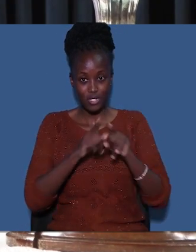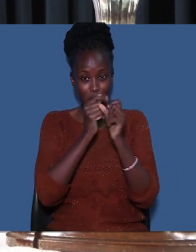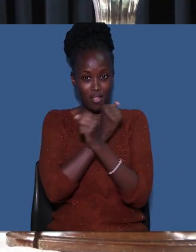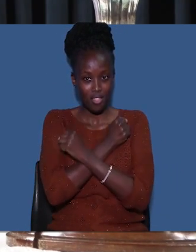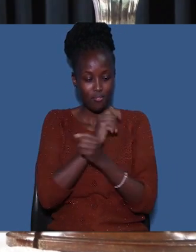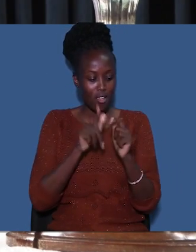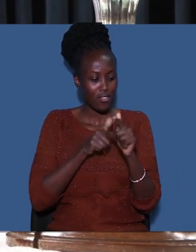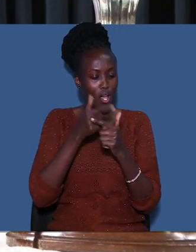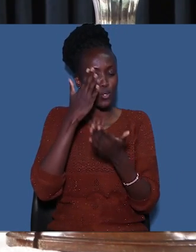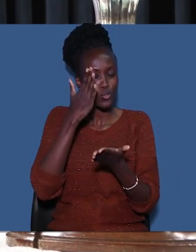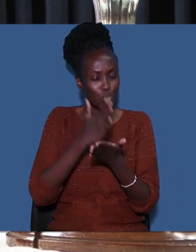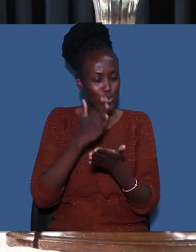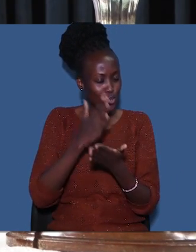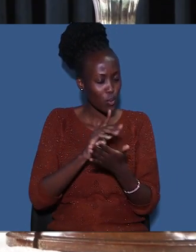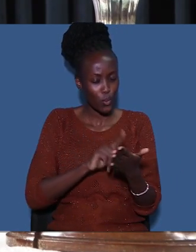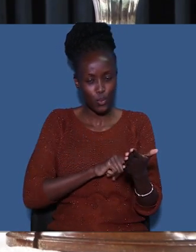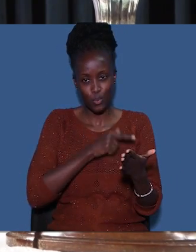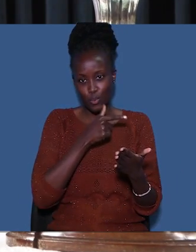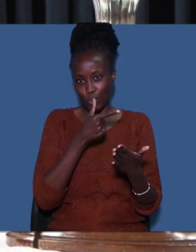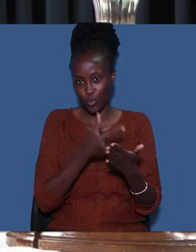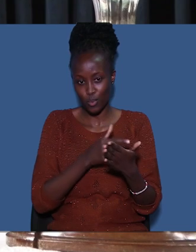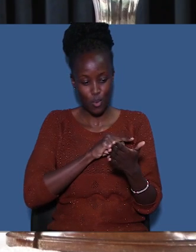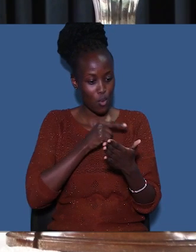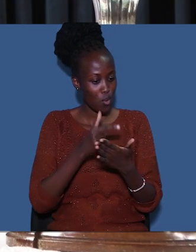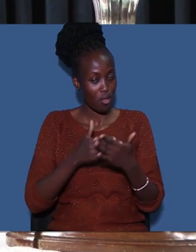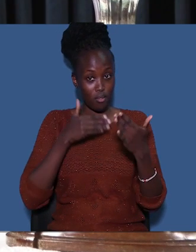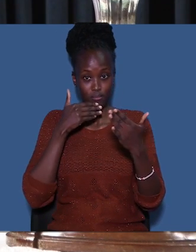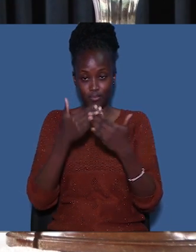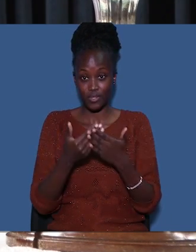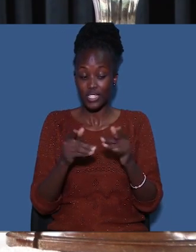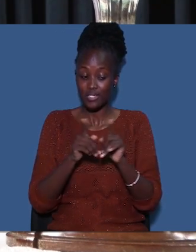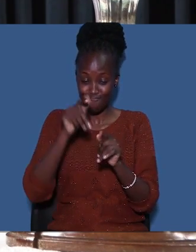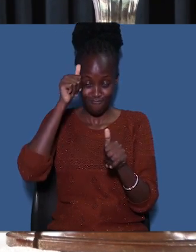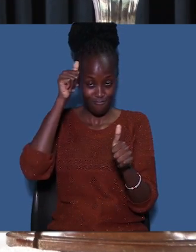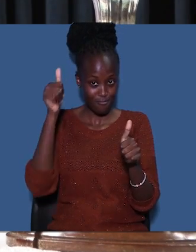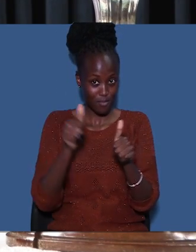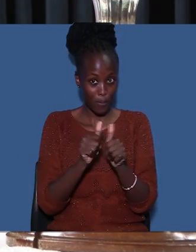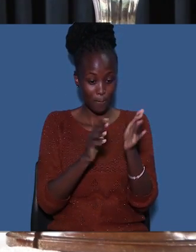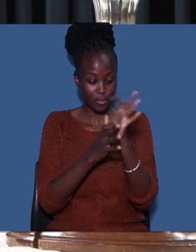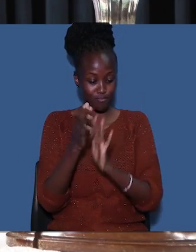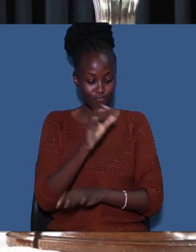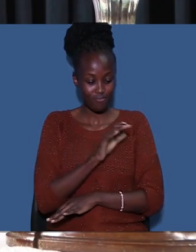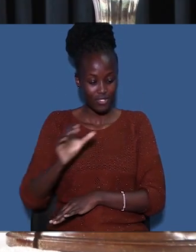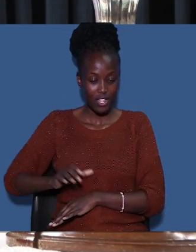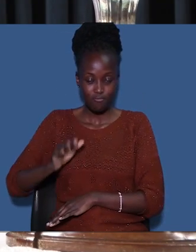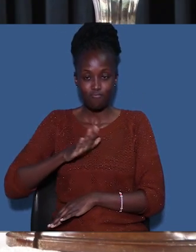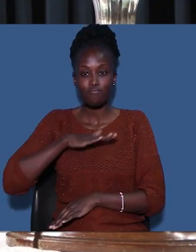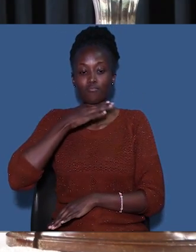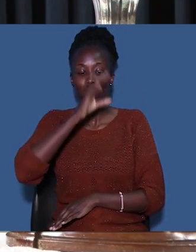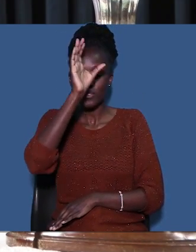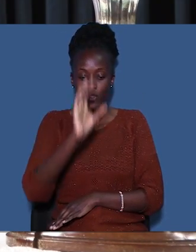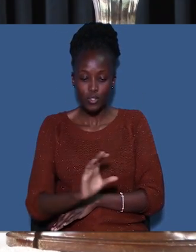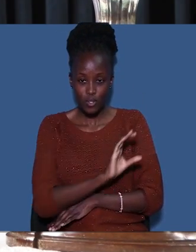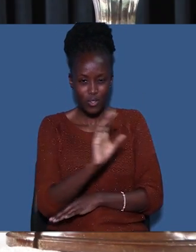through Jesus Christ. A reminder that Jesus Christ fulfilled that law for us should prompt us to love and to do